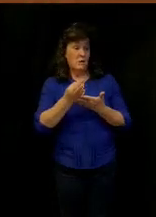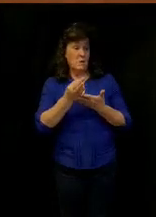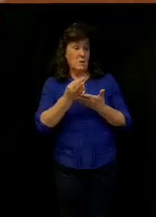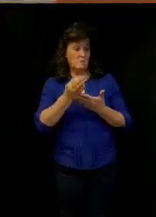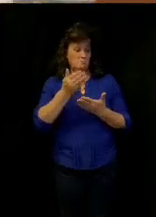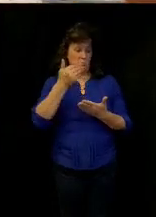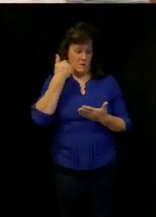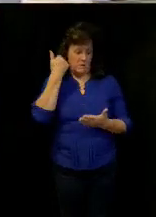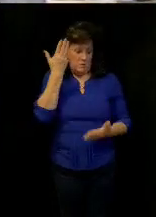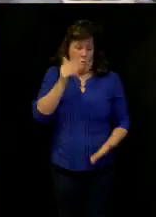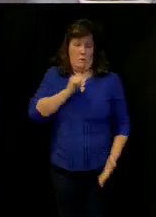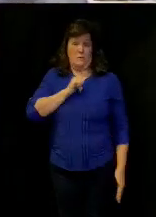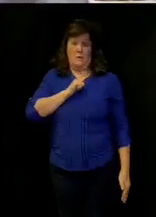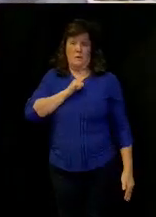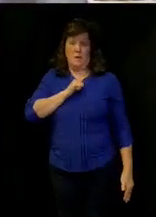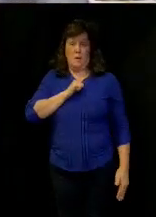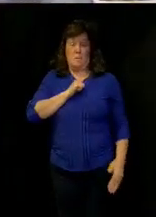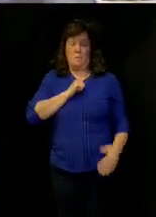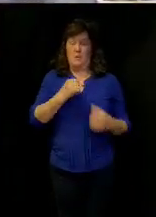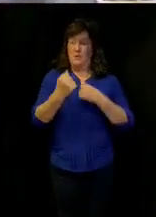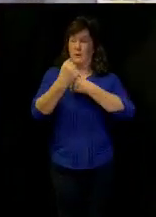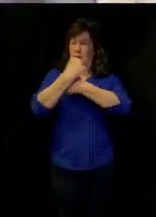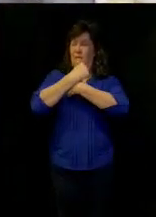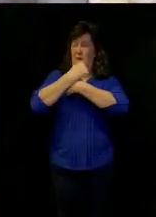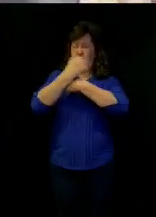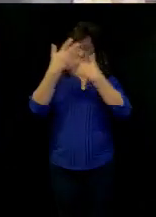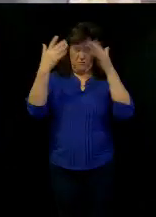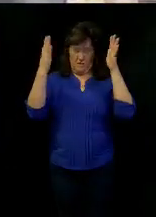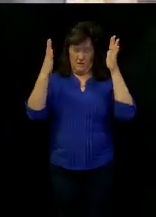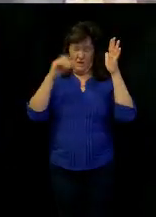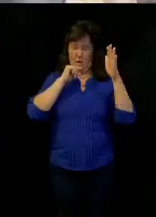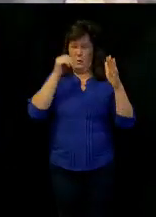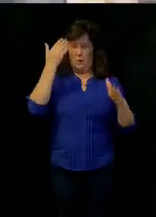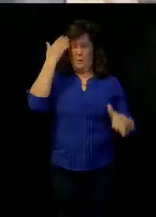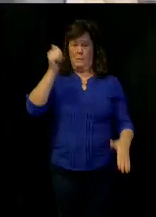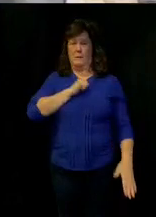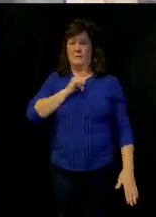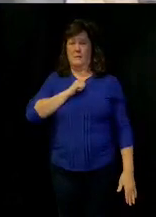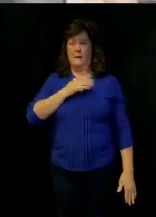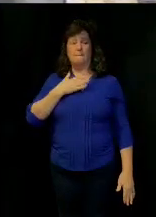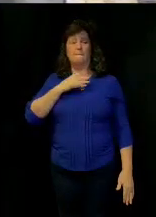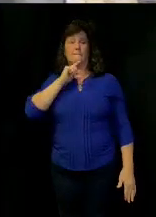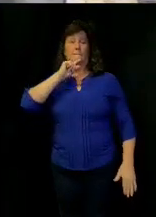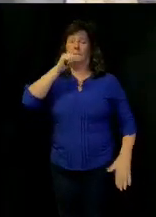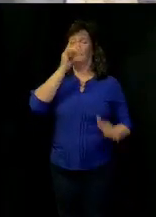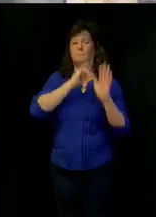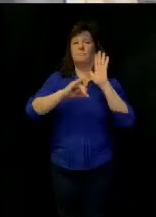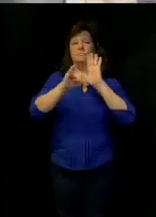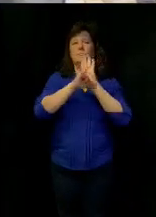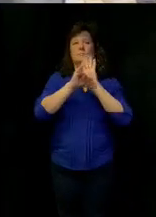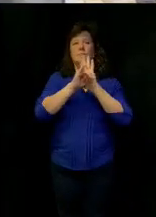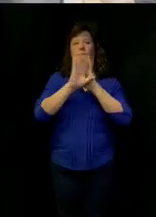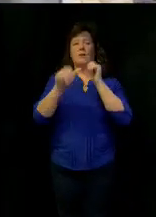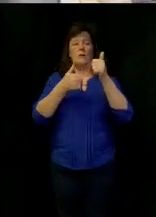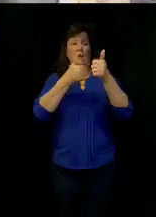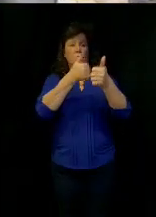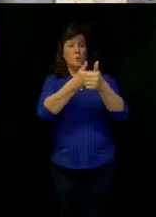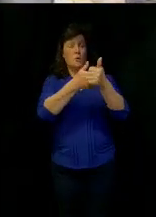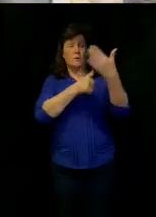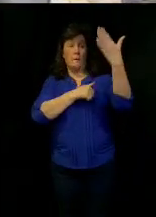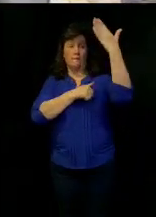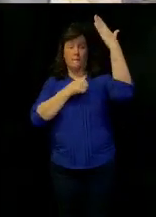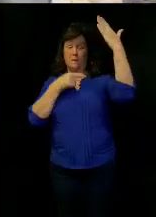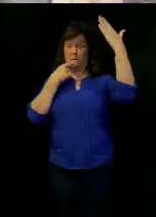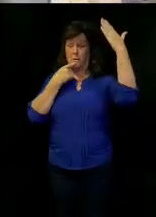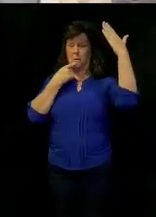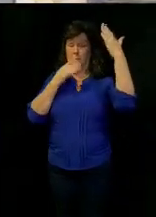yourself after defeats. You are to know yourself according to your true identity, according to what the mirror says, come on,